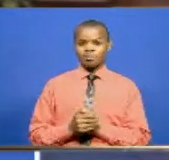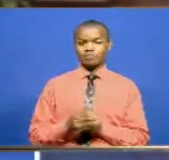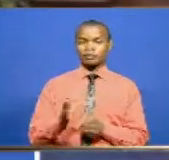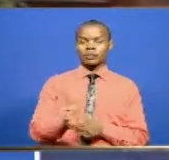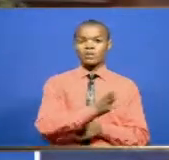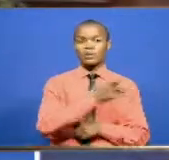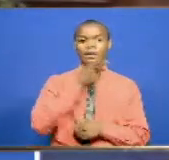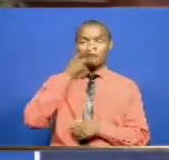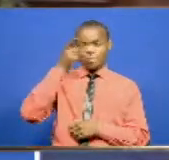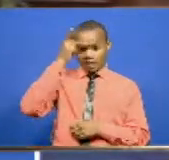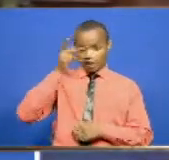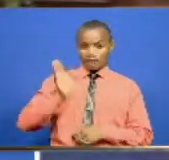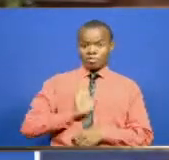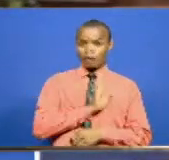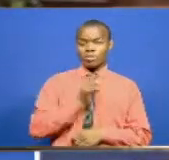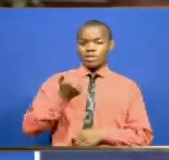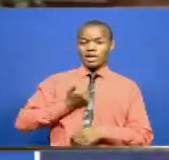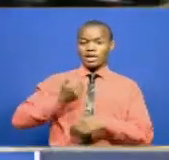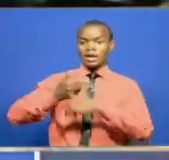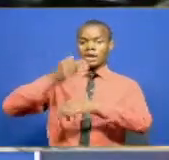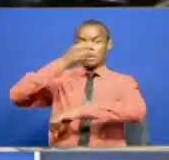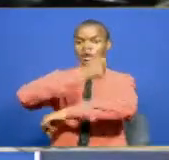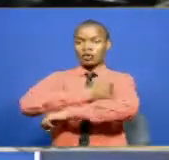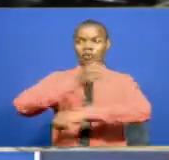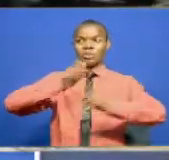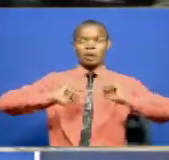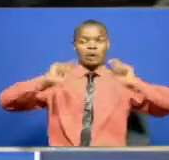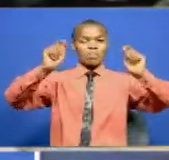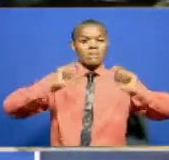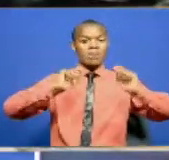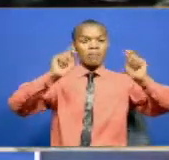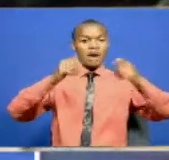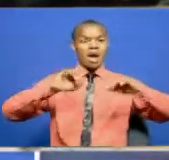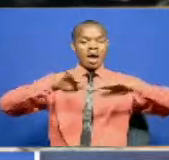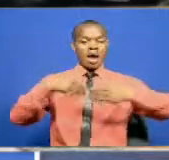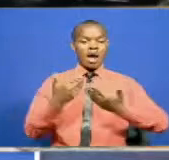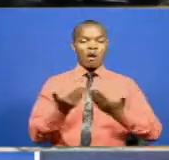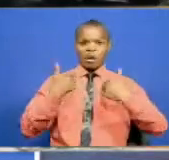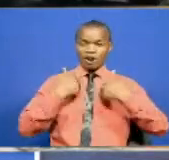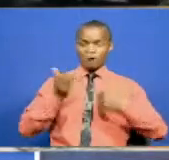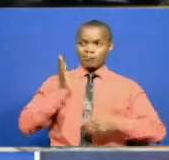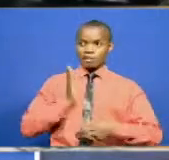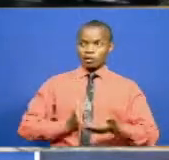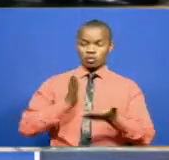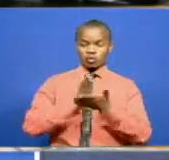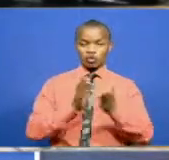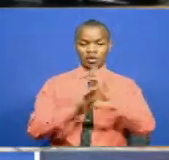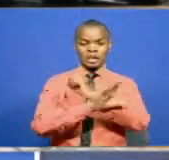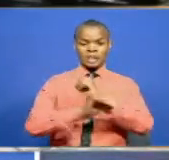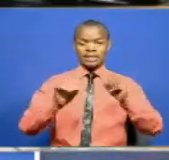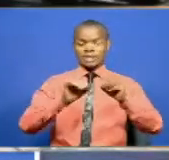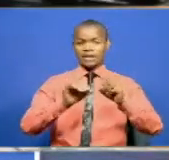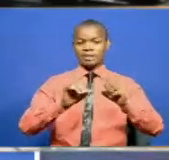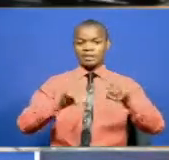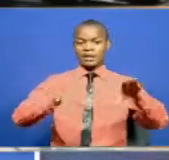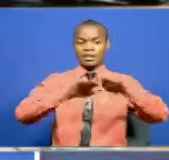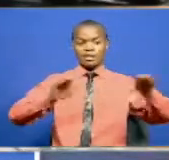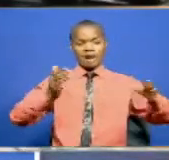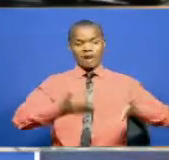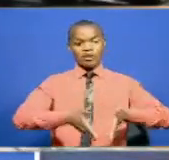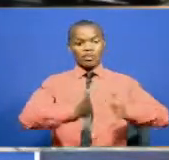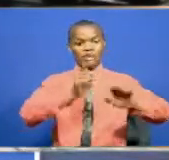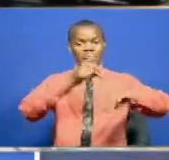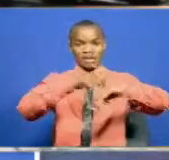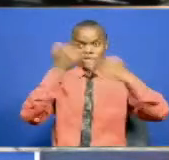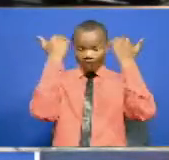from Buruburu Girls High School are up in arms with the developer of a nearby estate for allegedly grabbing an access road despite a court